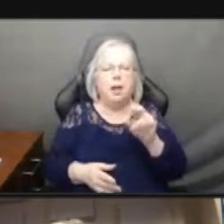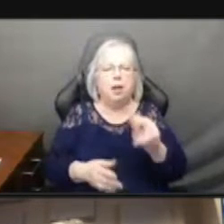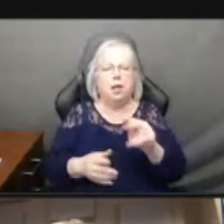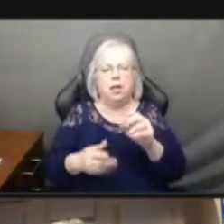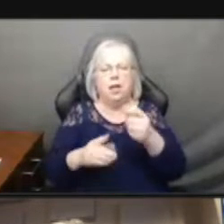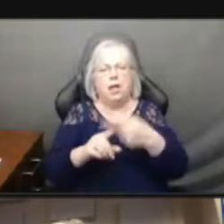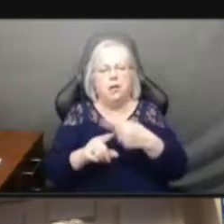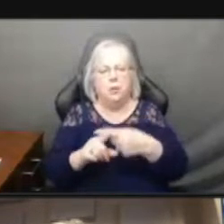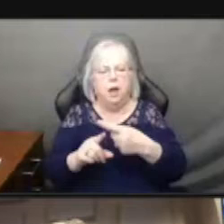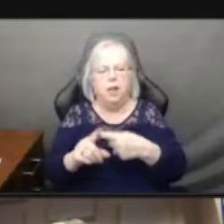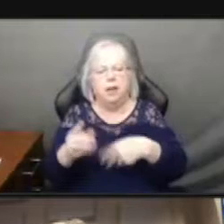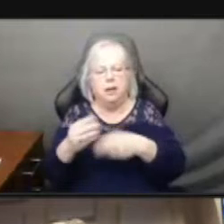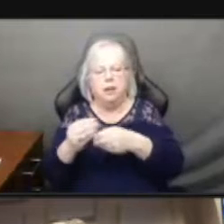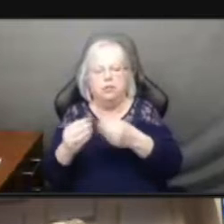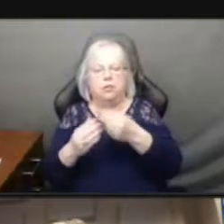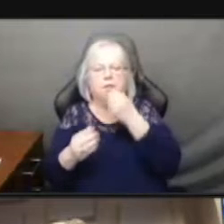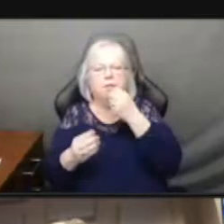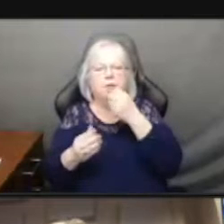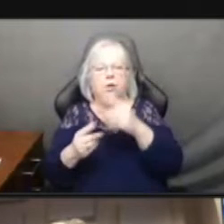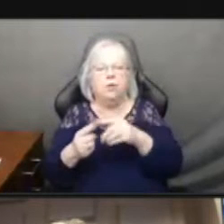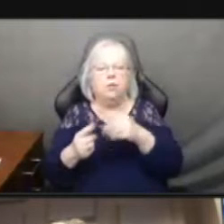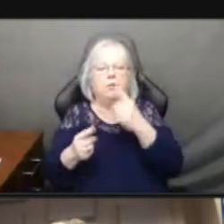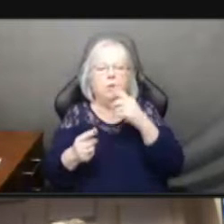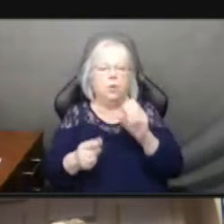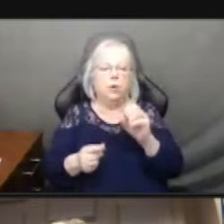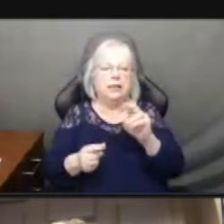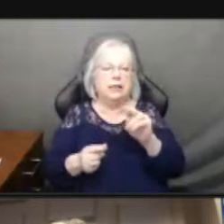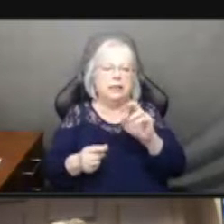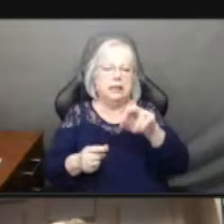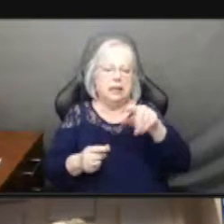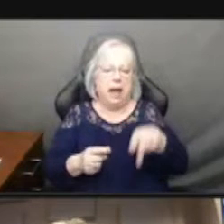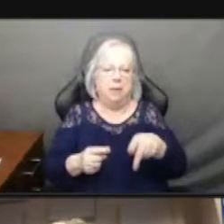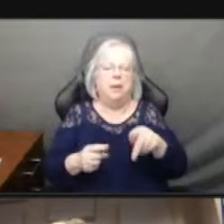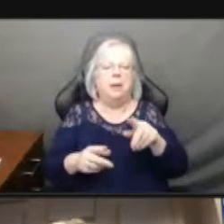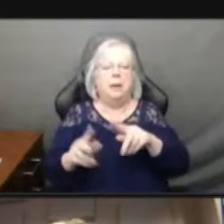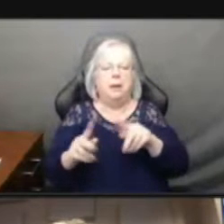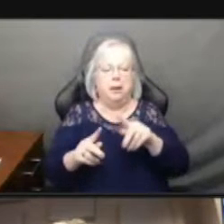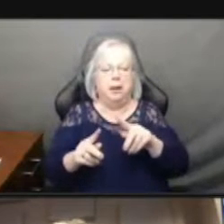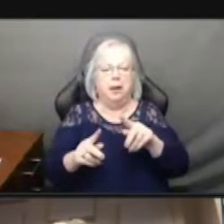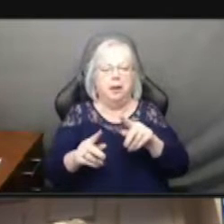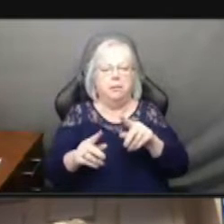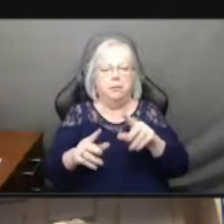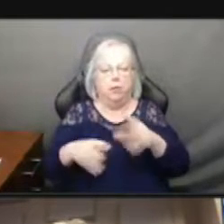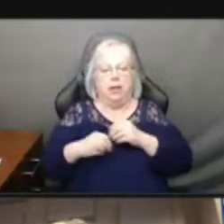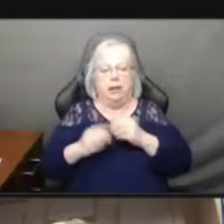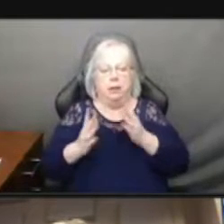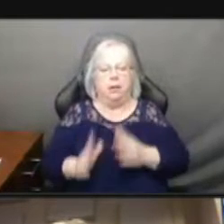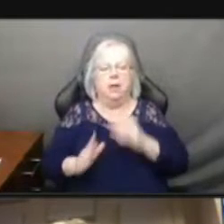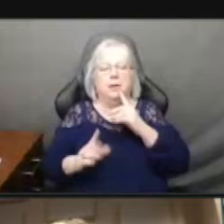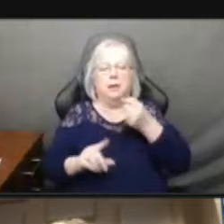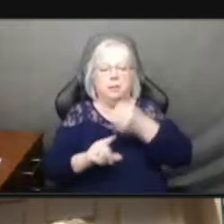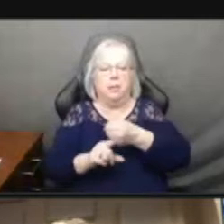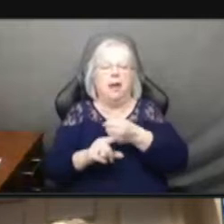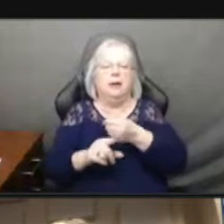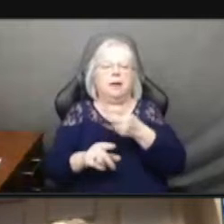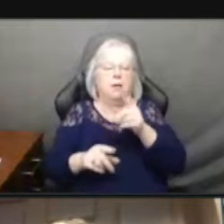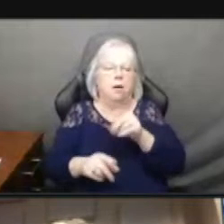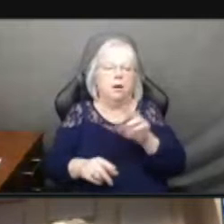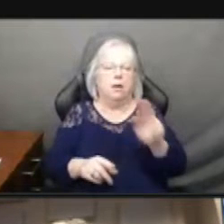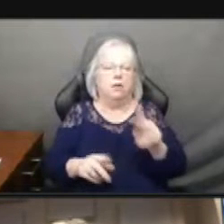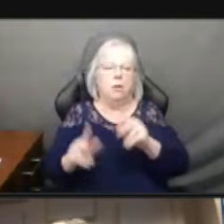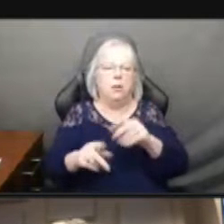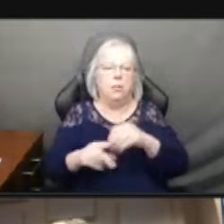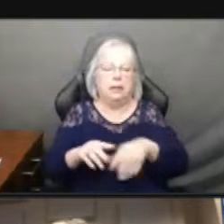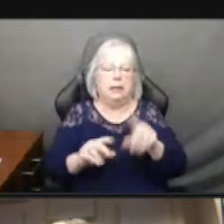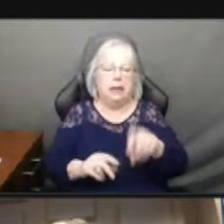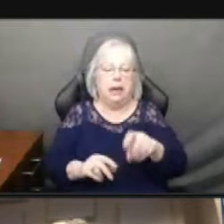food assistance to SNAP recipients, has also had a significant impact on the lives of Arkansans in need. And whereas Arkansas's